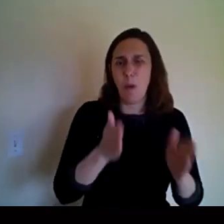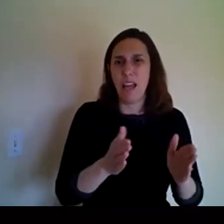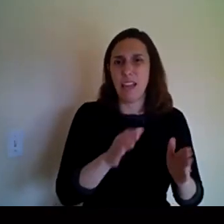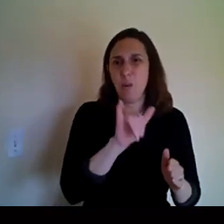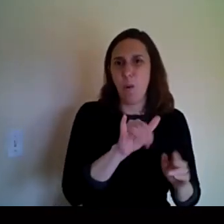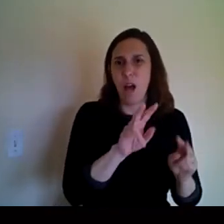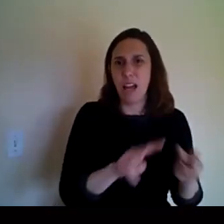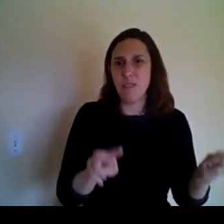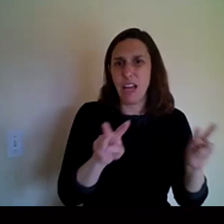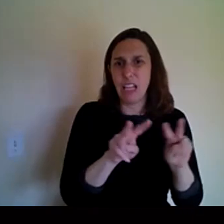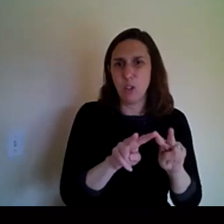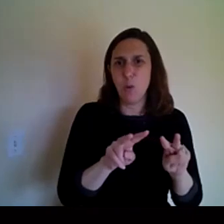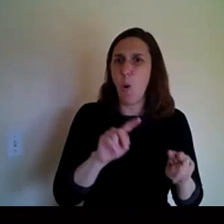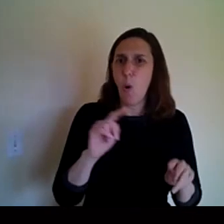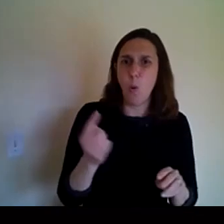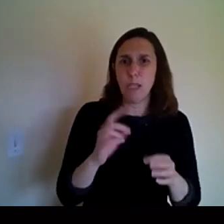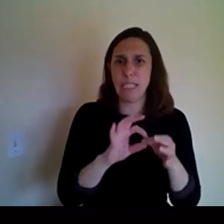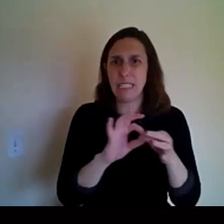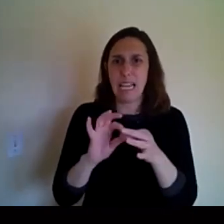by restricting the domain.